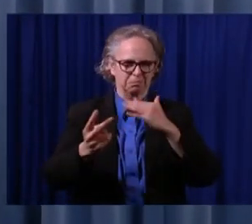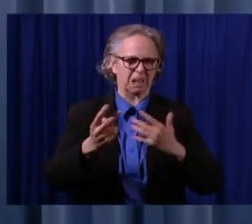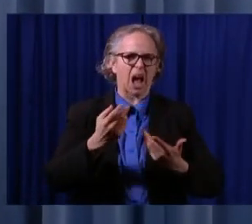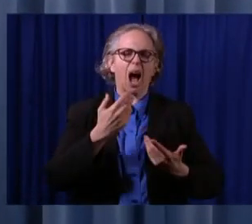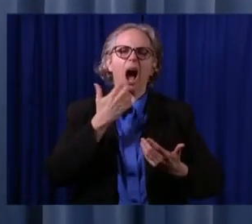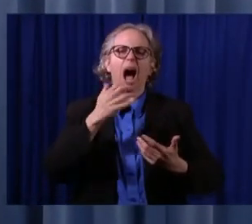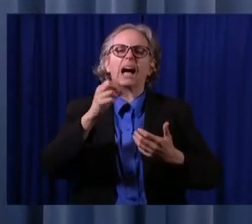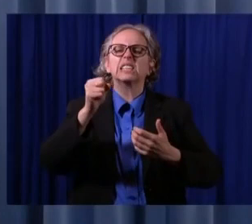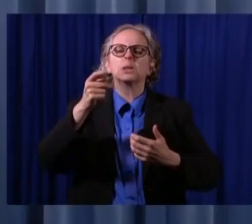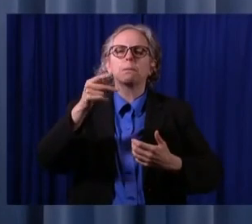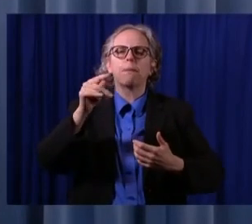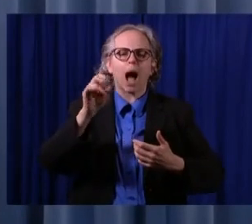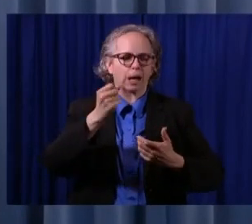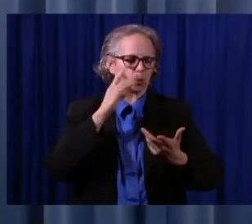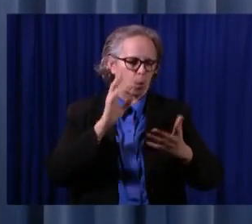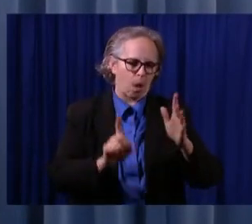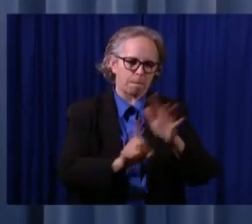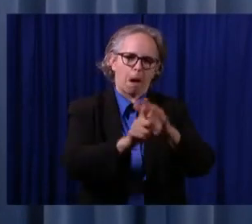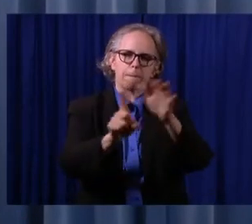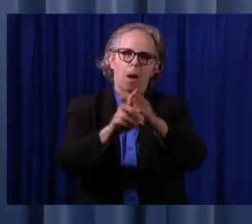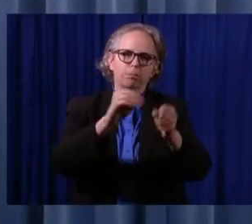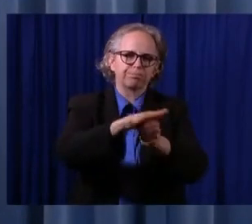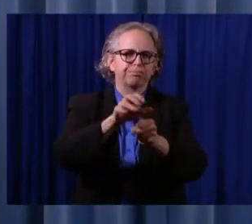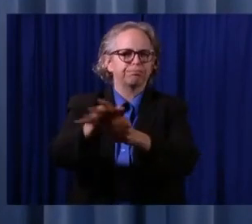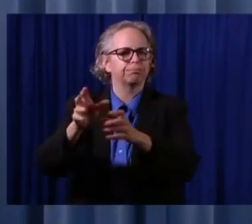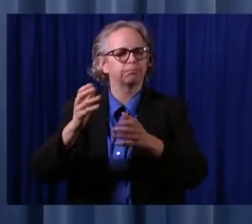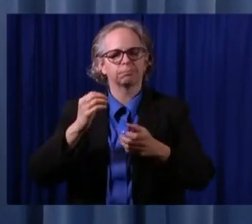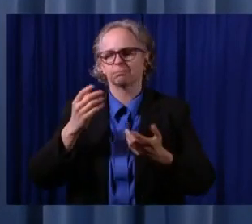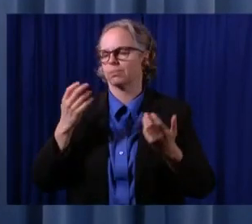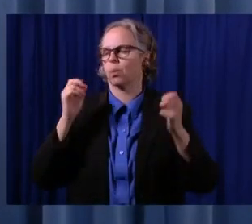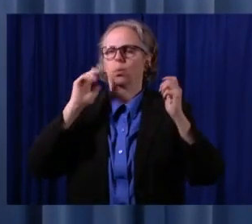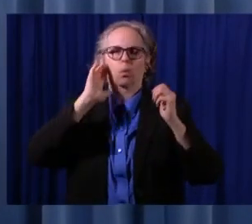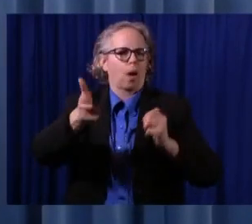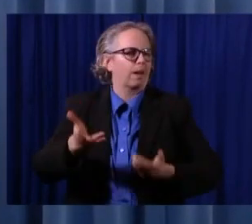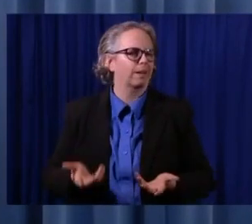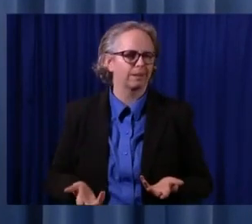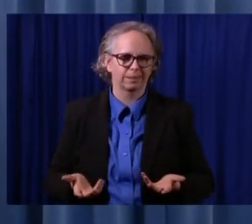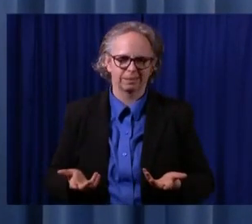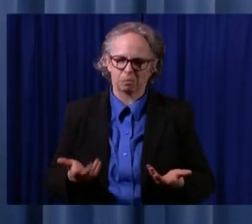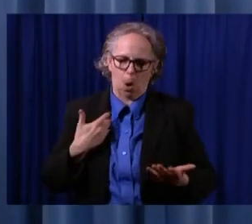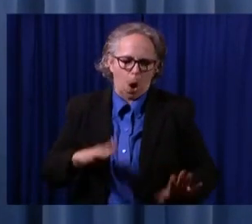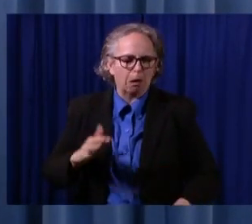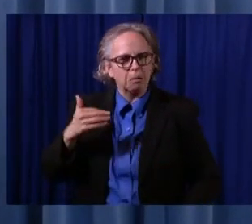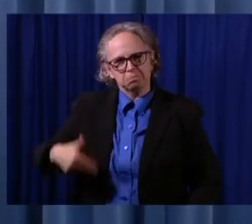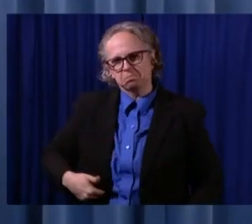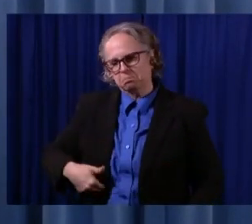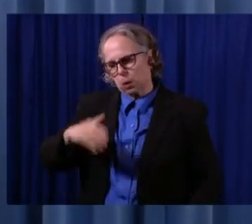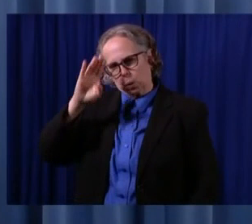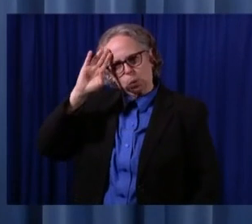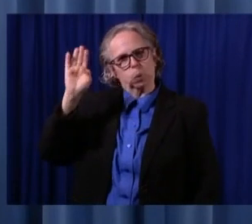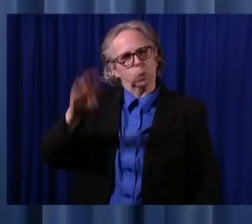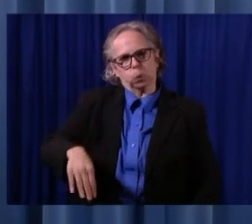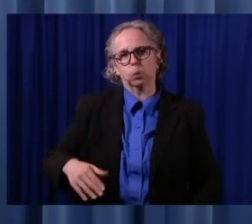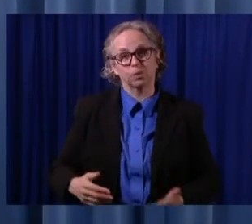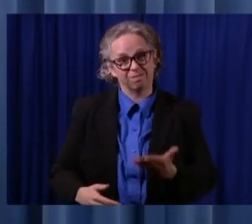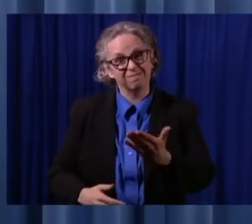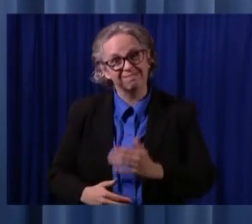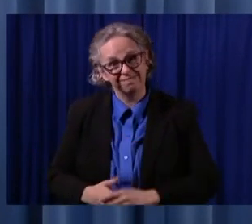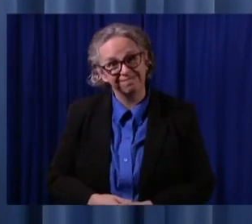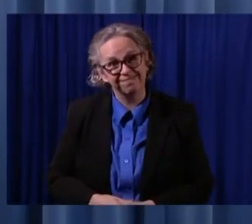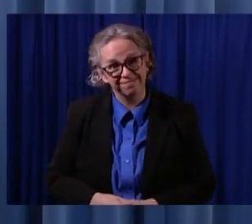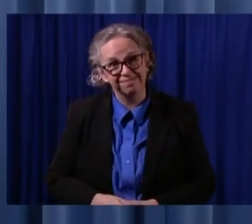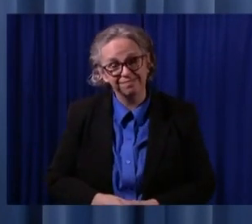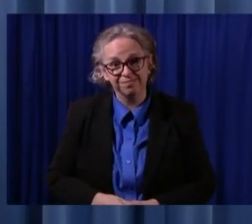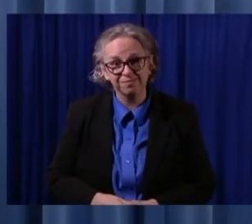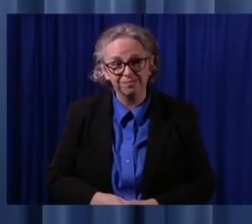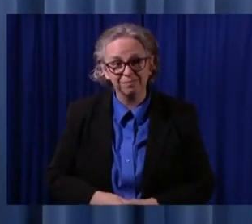cases at different times in probably different parts of the state. And we don't know. But seeing it move up